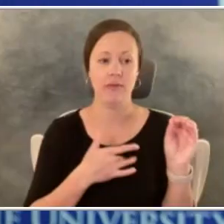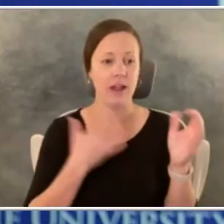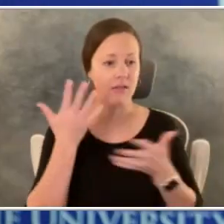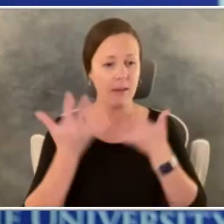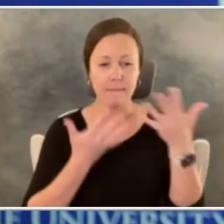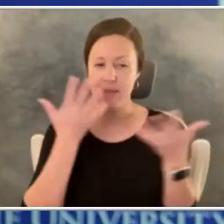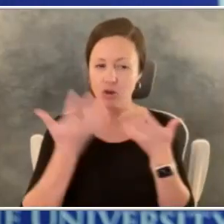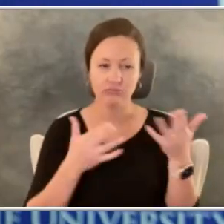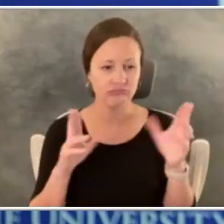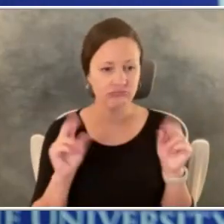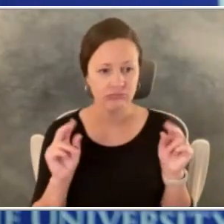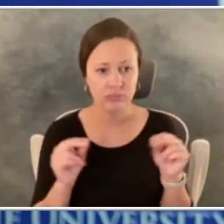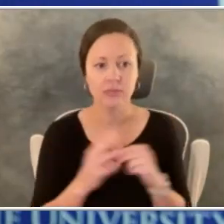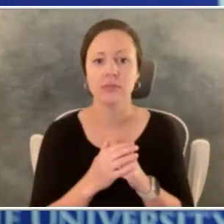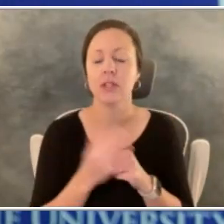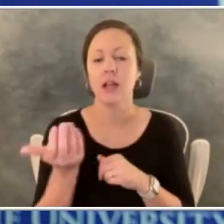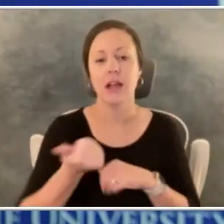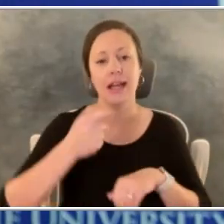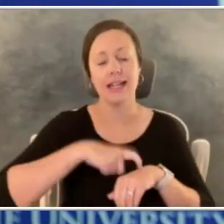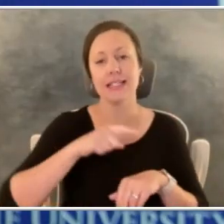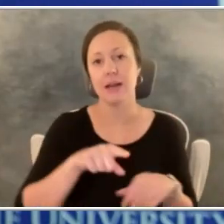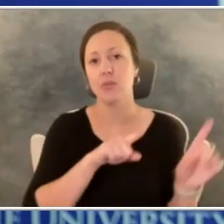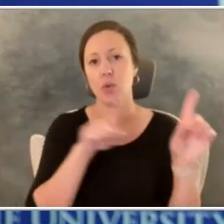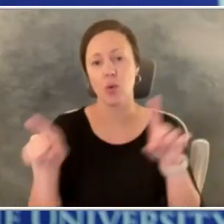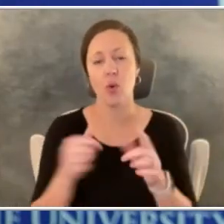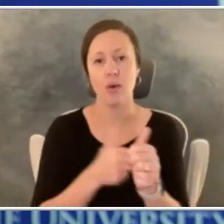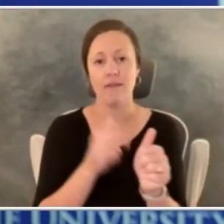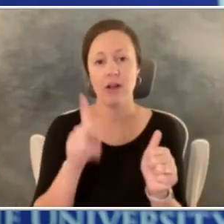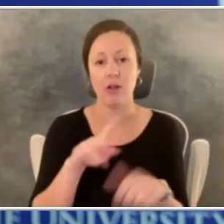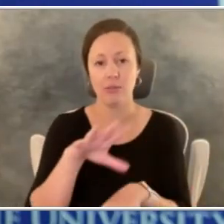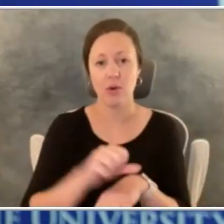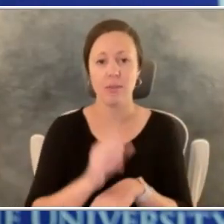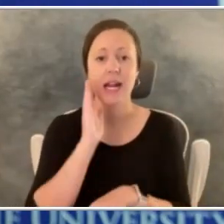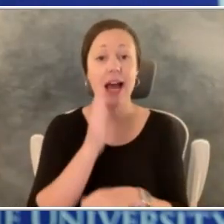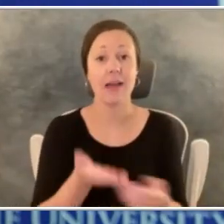Every time you come to a follow-up appointment, I am going to ask all